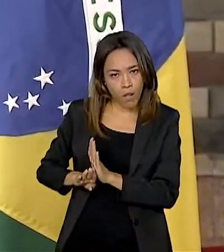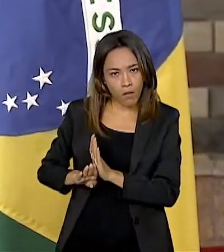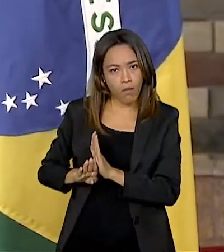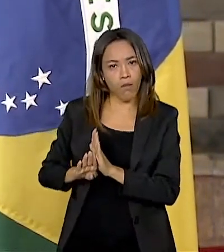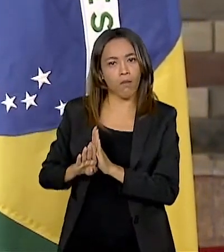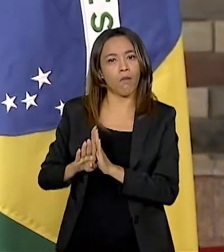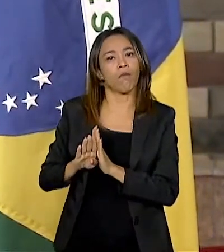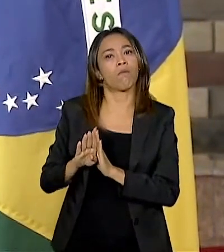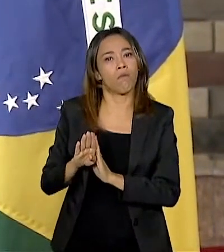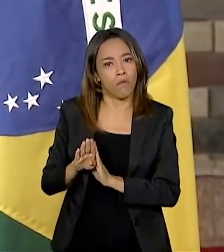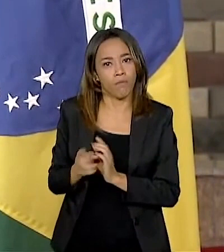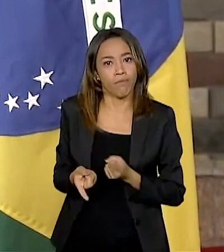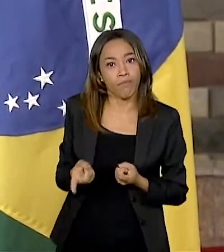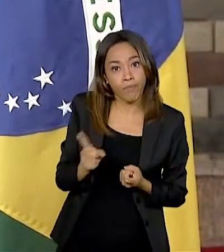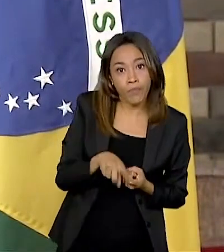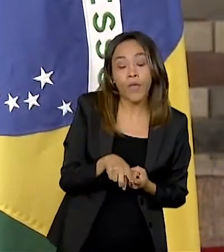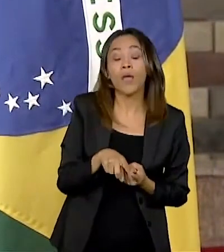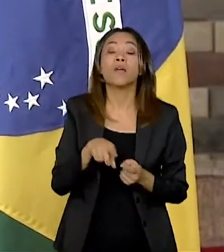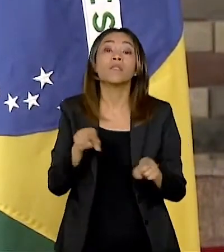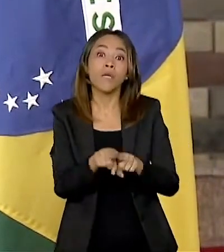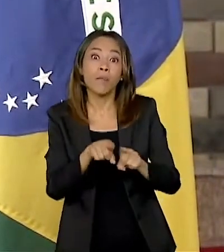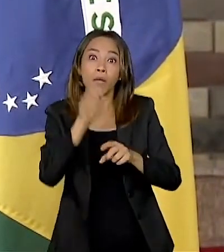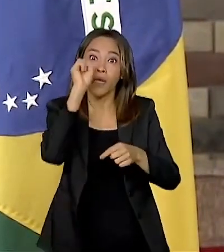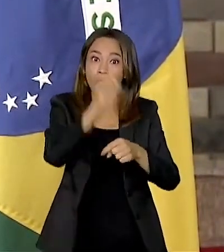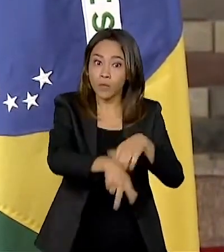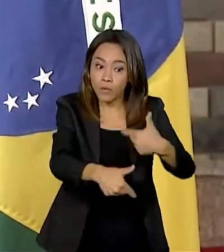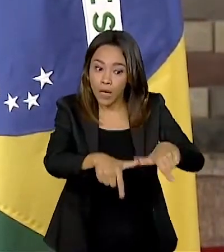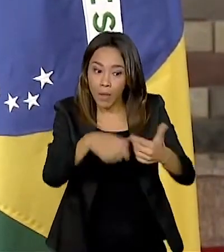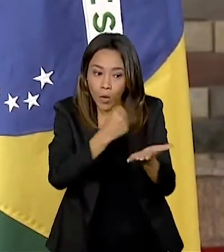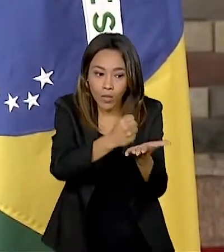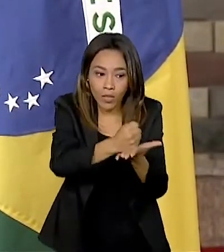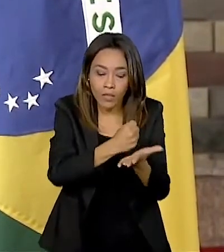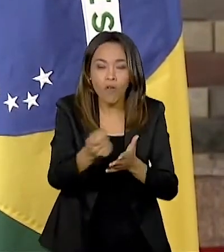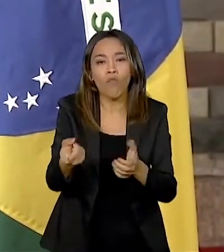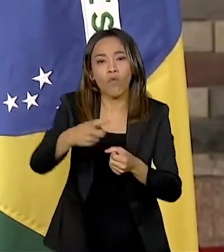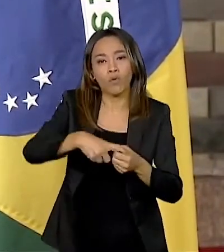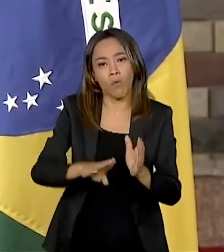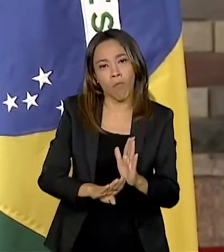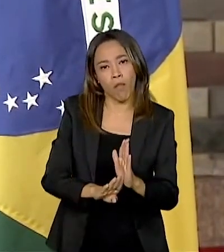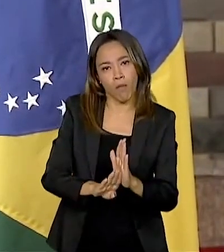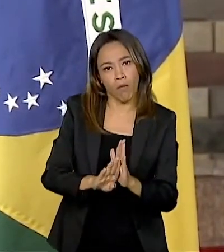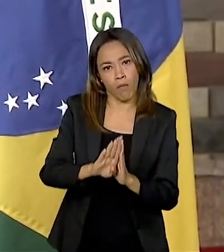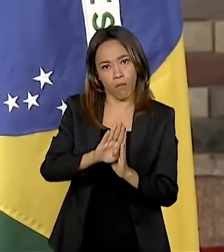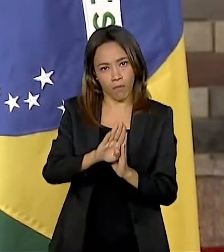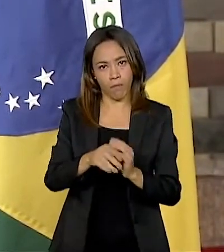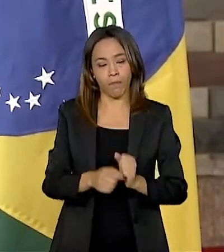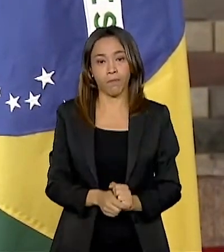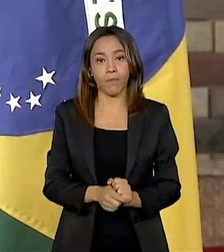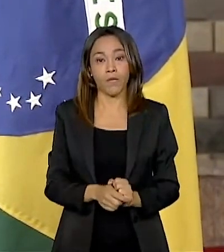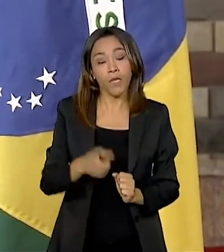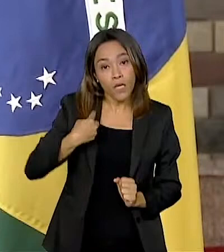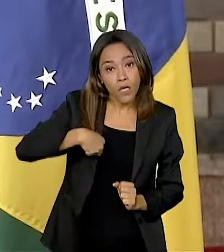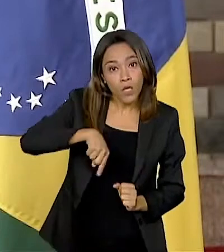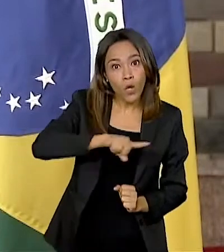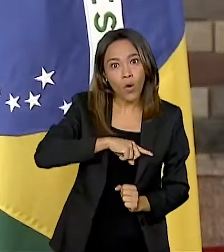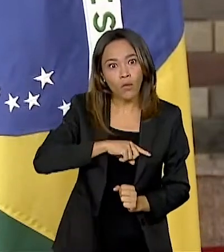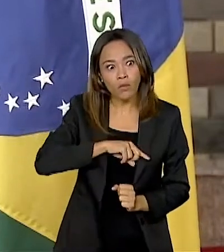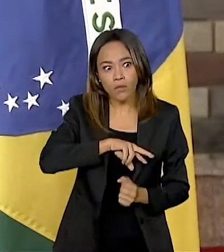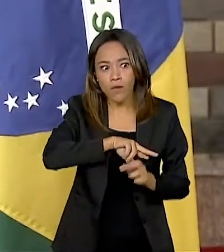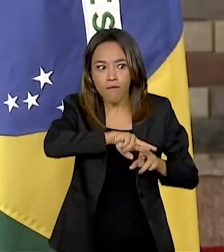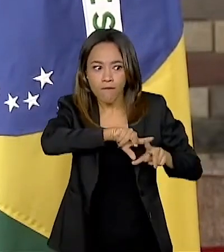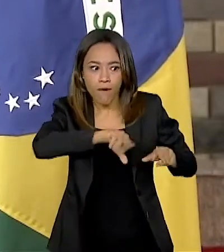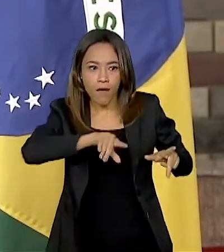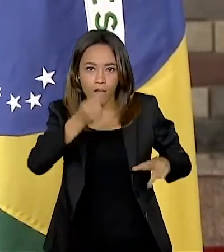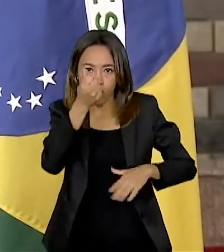is back in terms of growth. O emprego voltou a crescer. Jobs, more jobs were created. Estamos growing. Fazendo muito investimento em